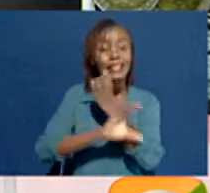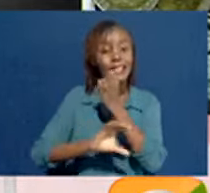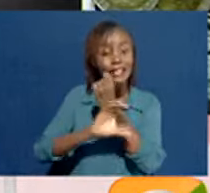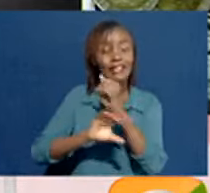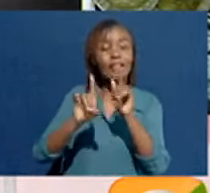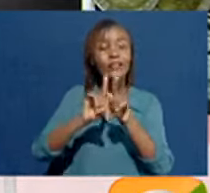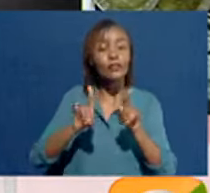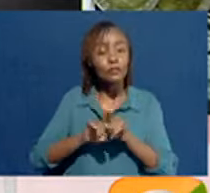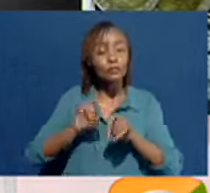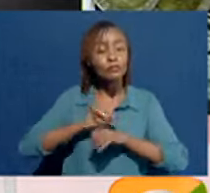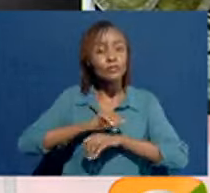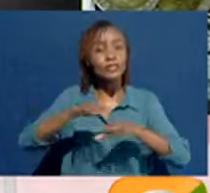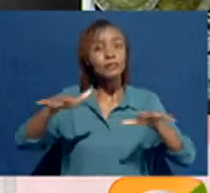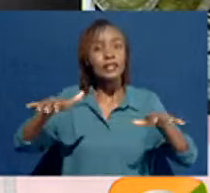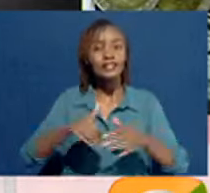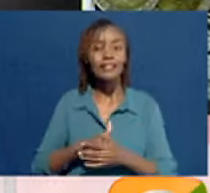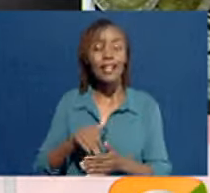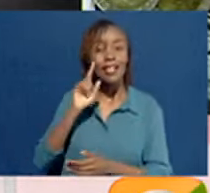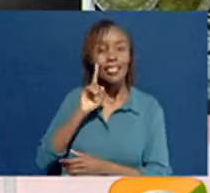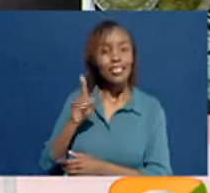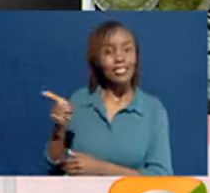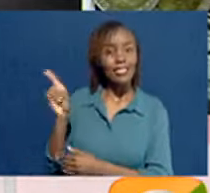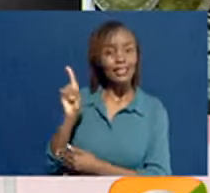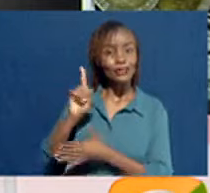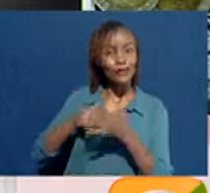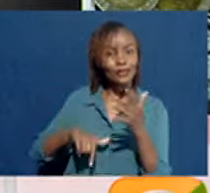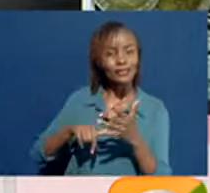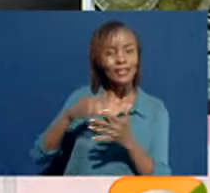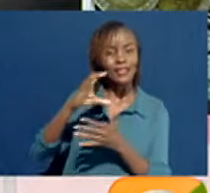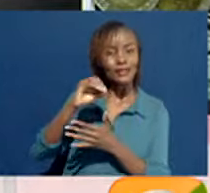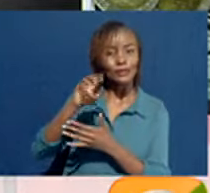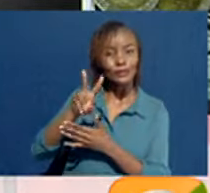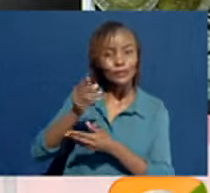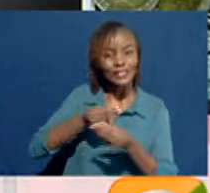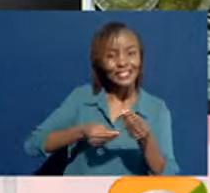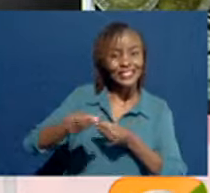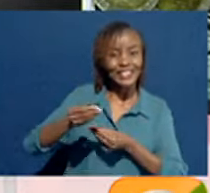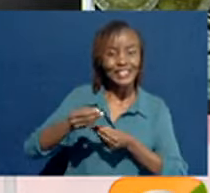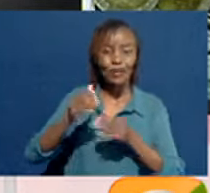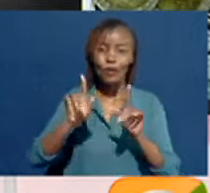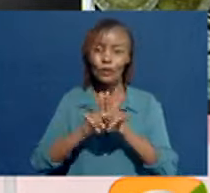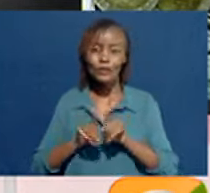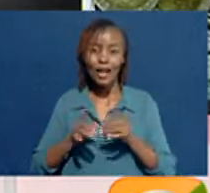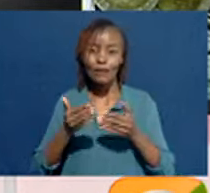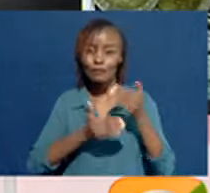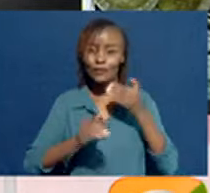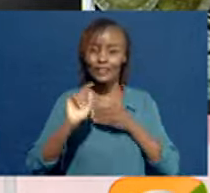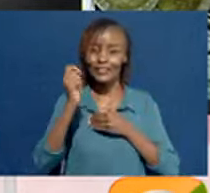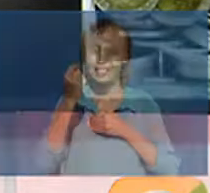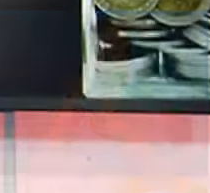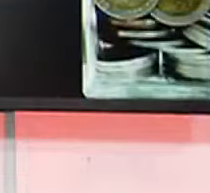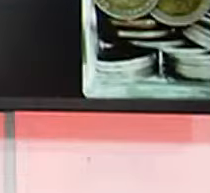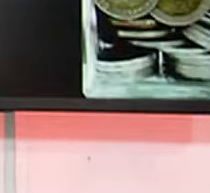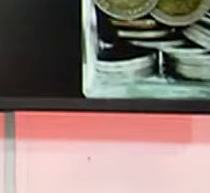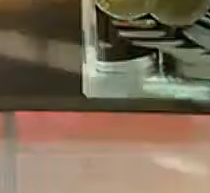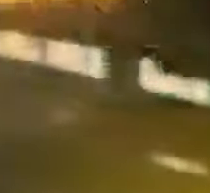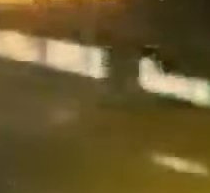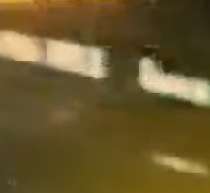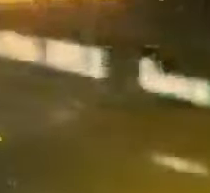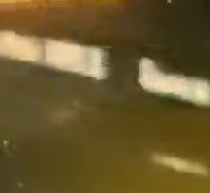carbon credit, it's carbon credit trading, and the way forward for Kenya and hopefully Africa. That's my explainer tonight.